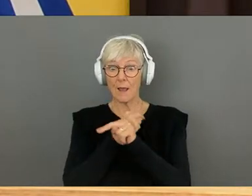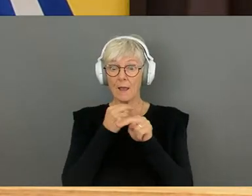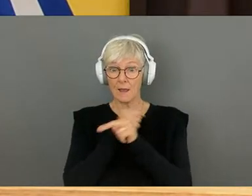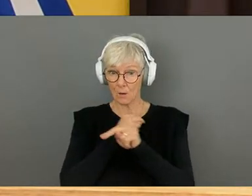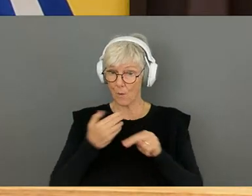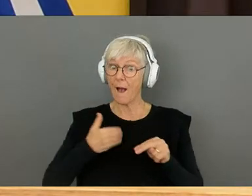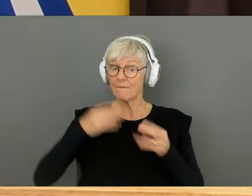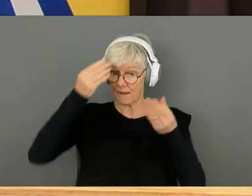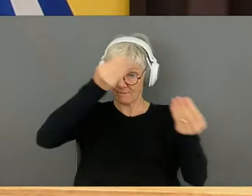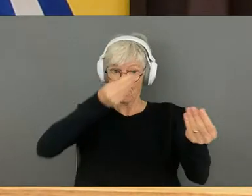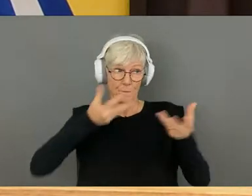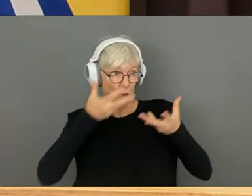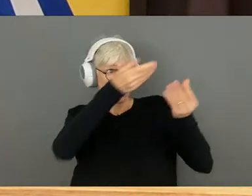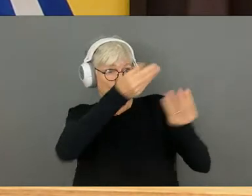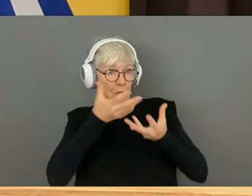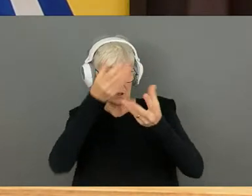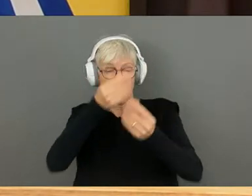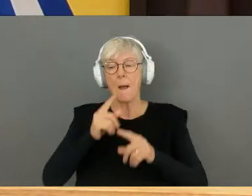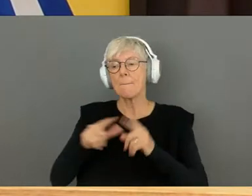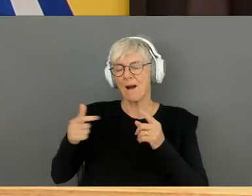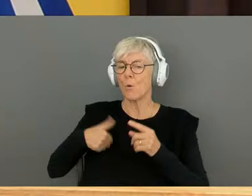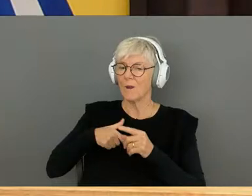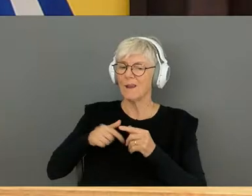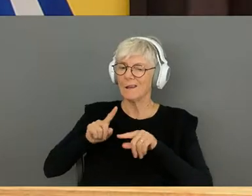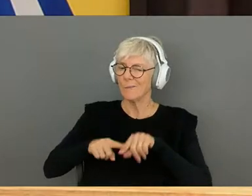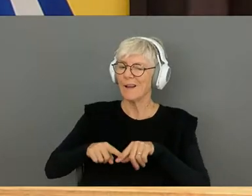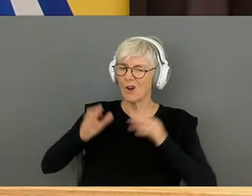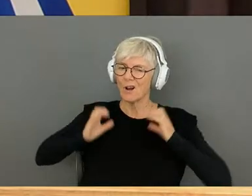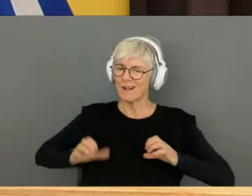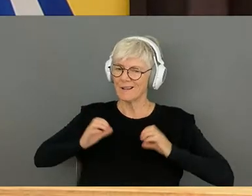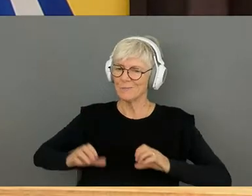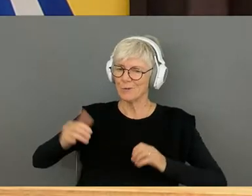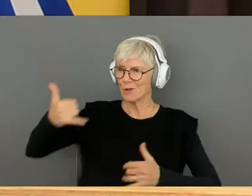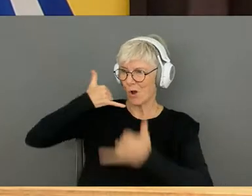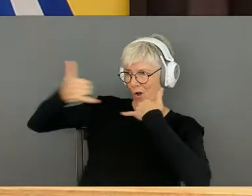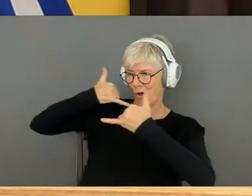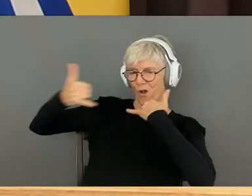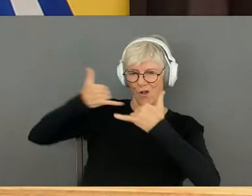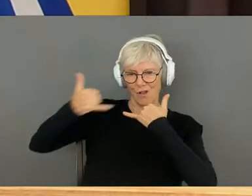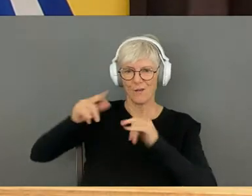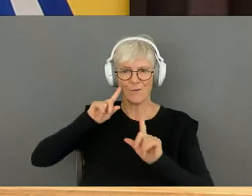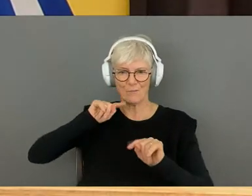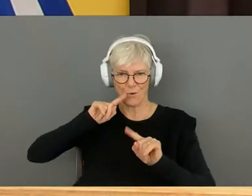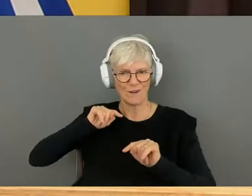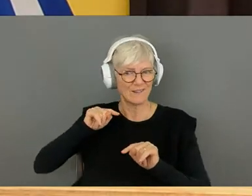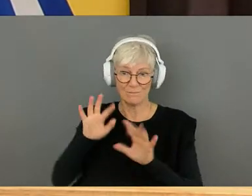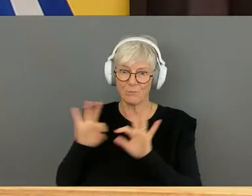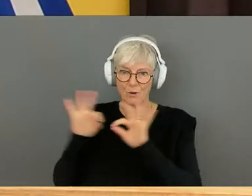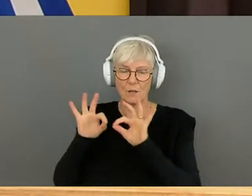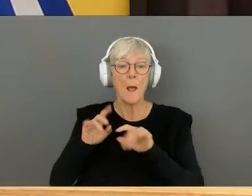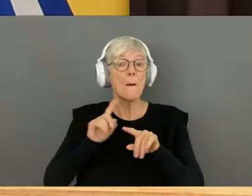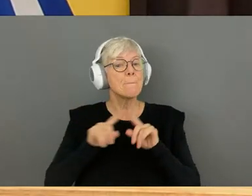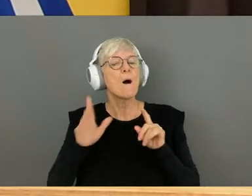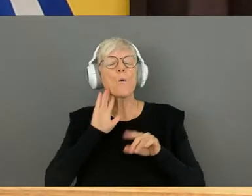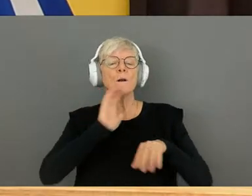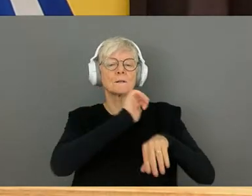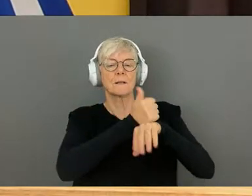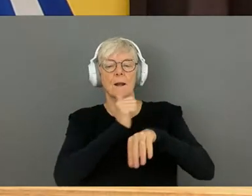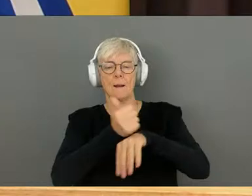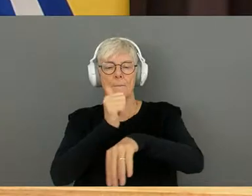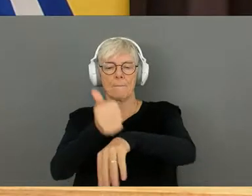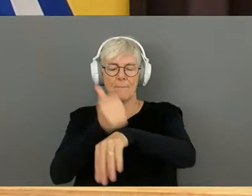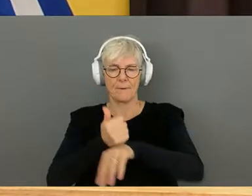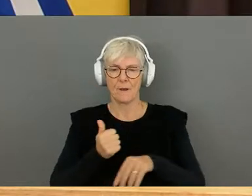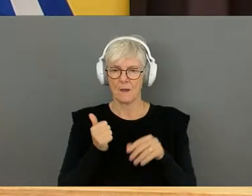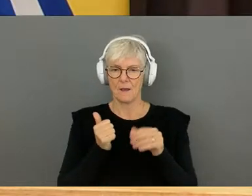customer perspective, we do rely on customers calling in. Now, that will definitely change when we have all of our smart meters installed. So we actually